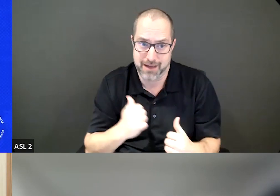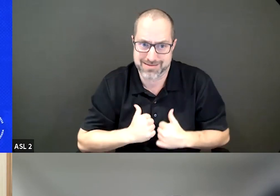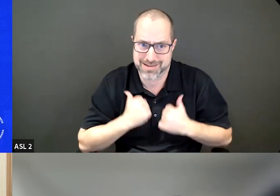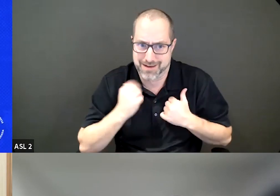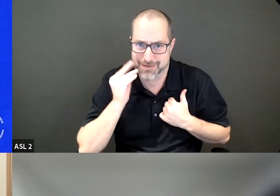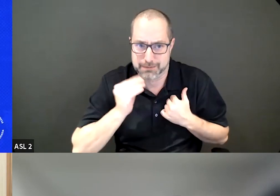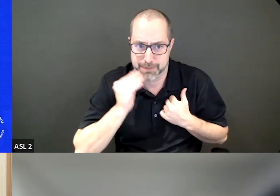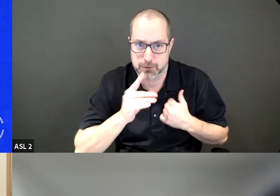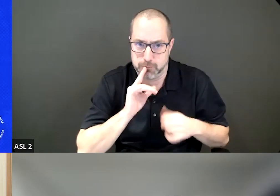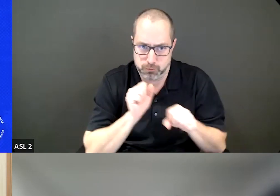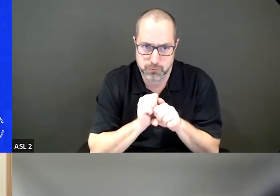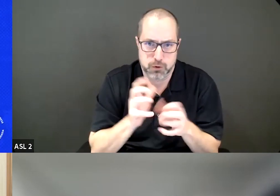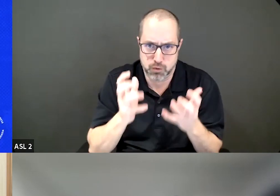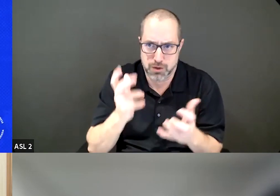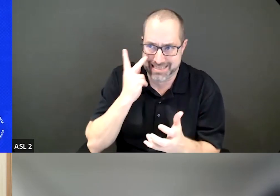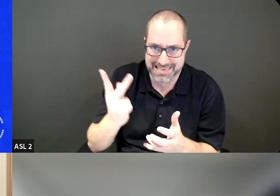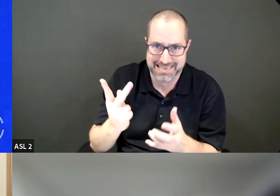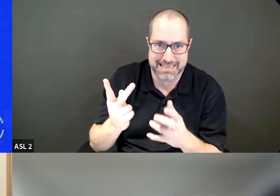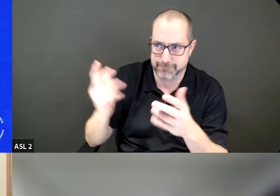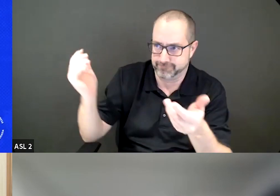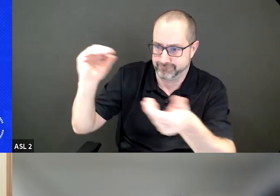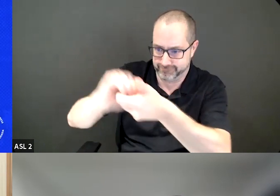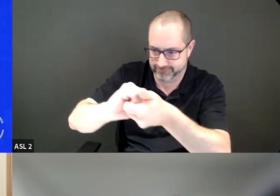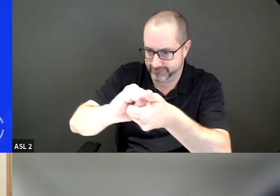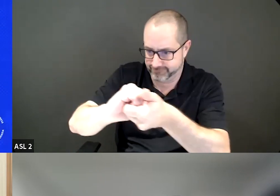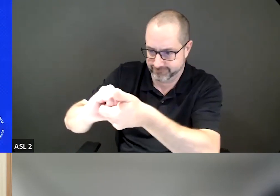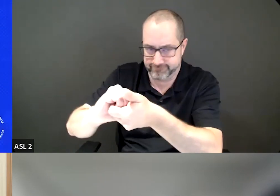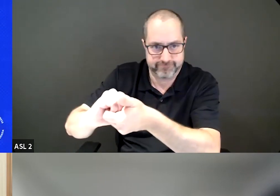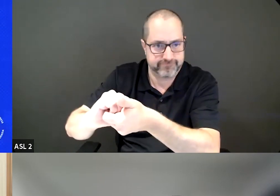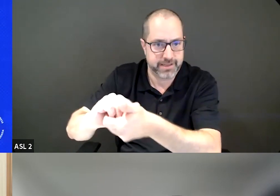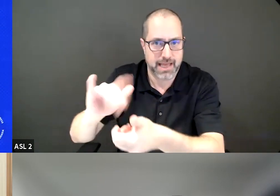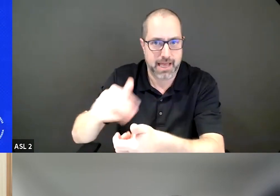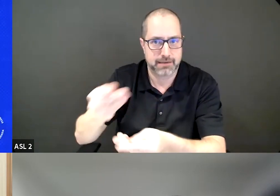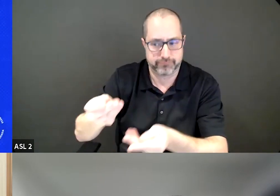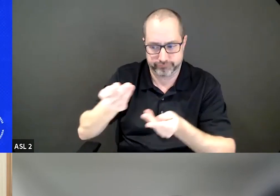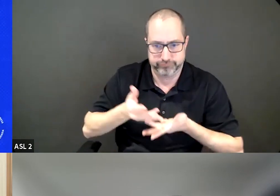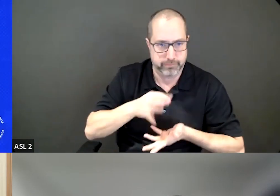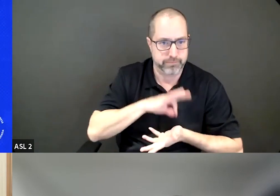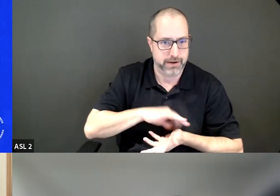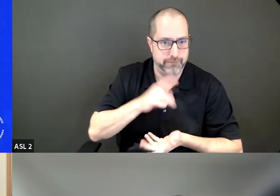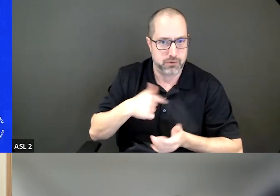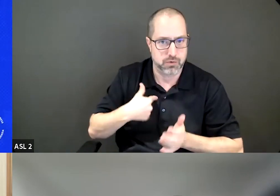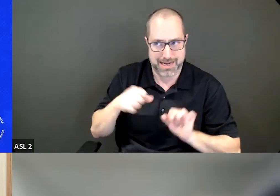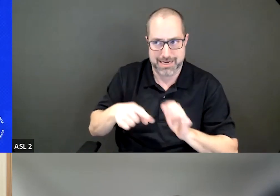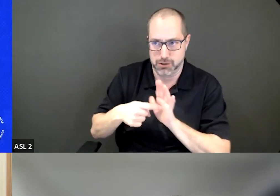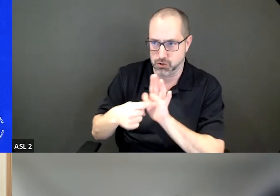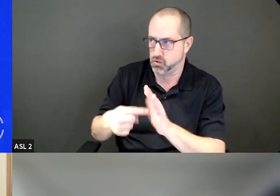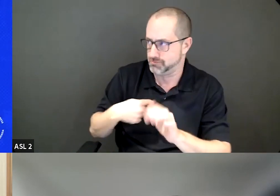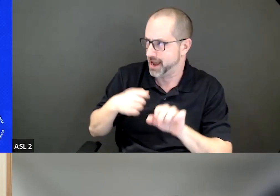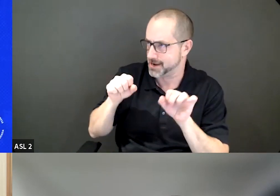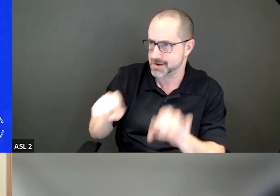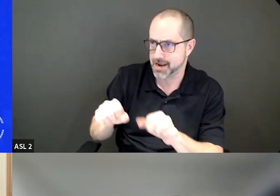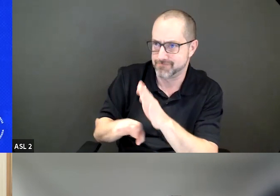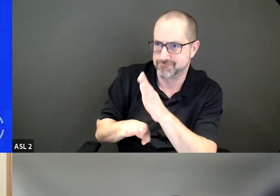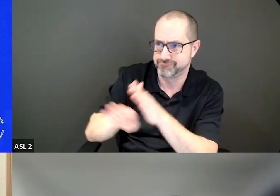really looking for this kind of collaboration to give them that opportunity to show you what they can do in the workplace and to have a